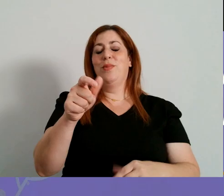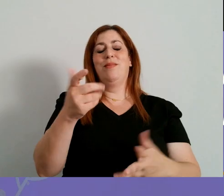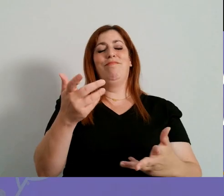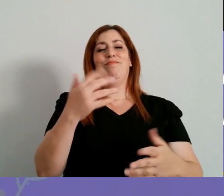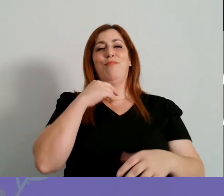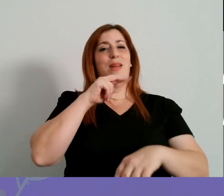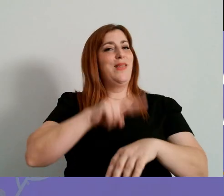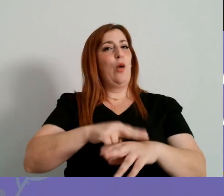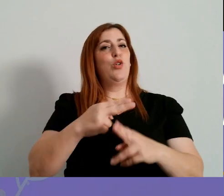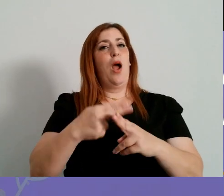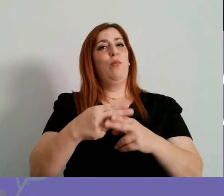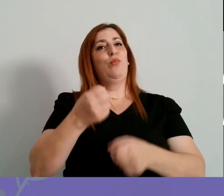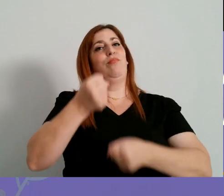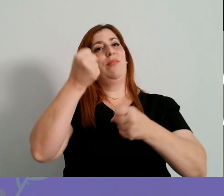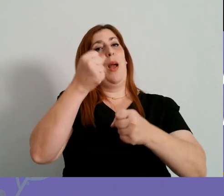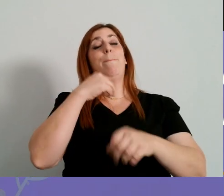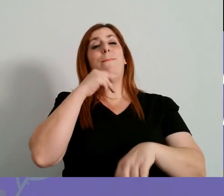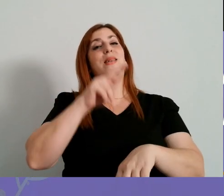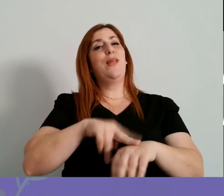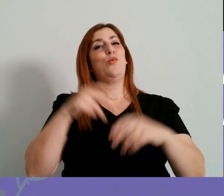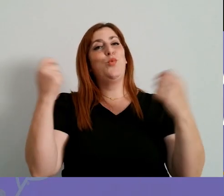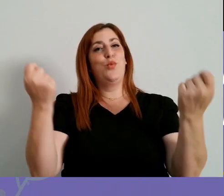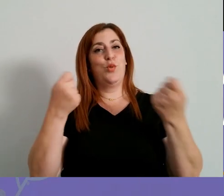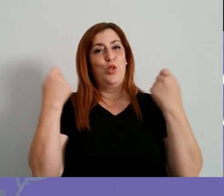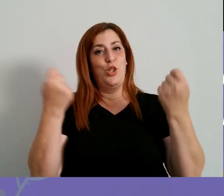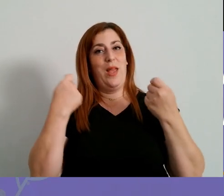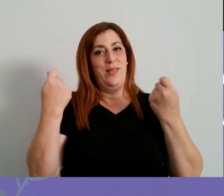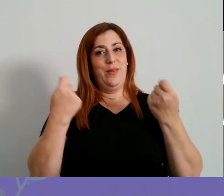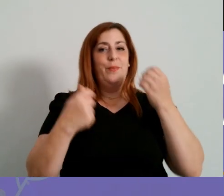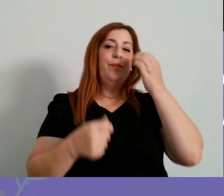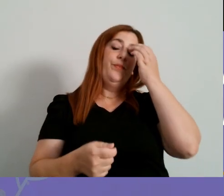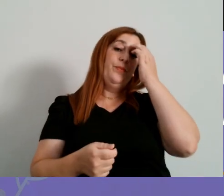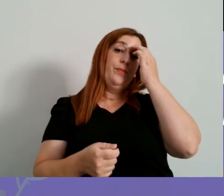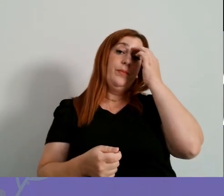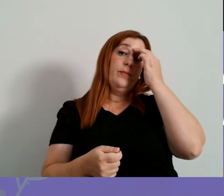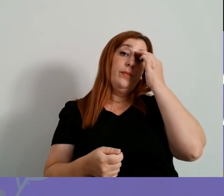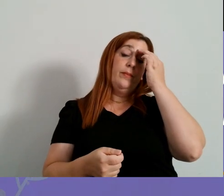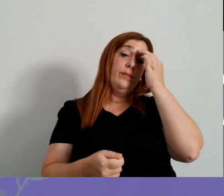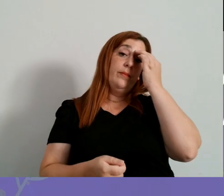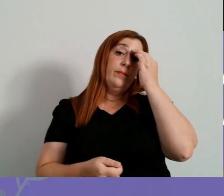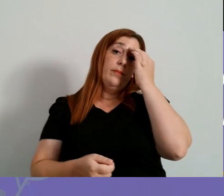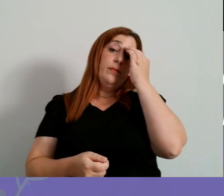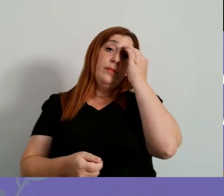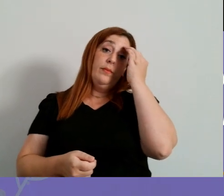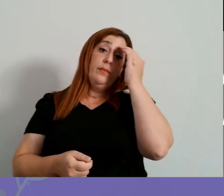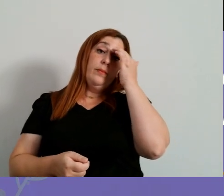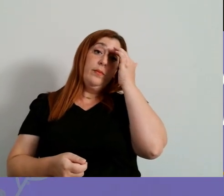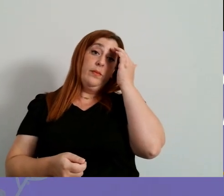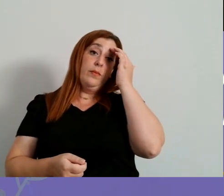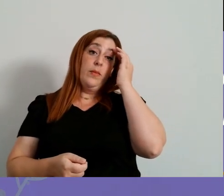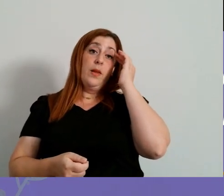then we are taking away their ability to succeed. And that means that less people will be able to advocate.